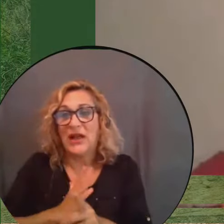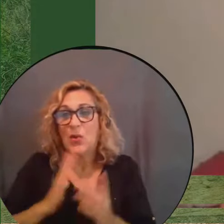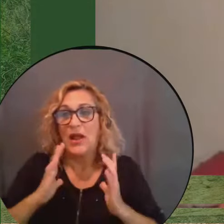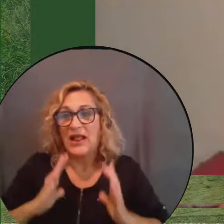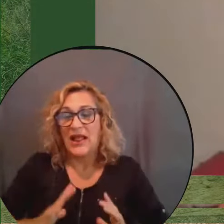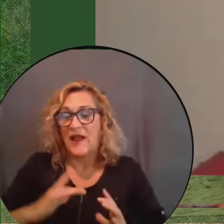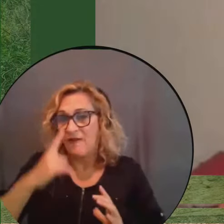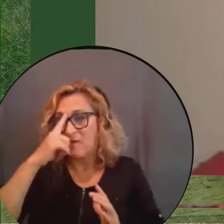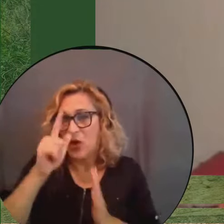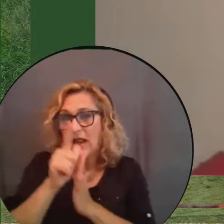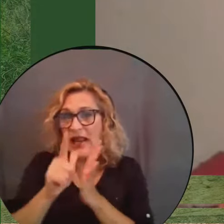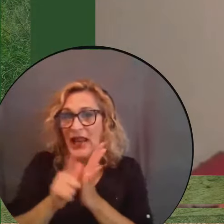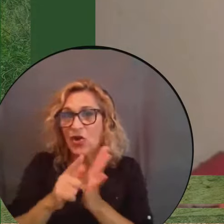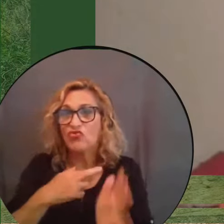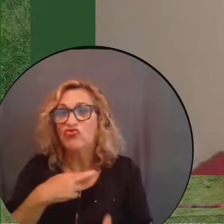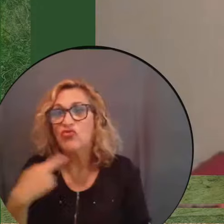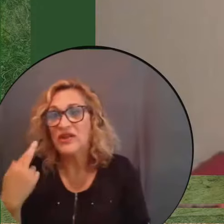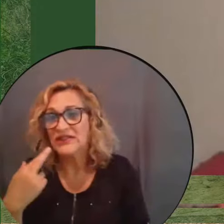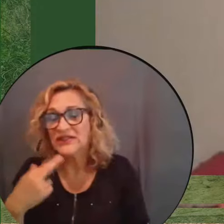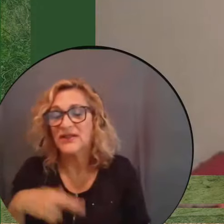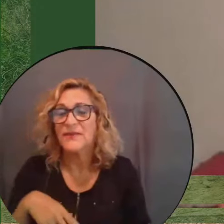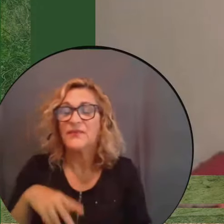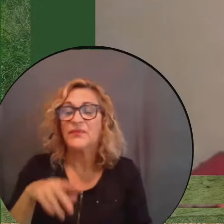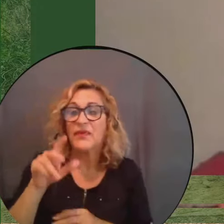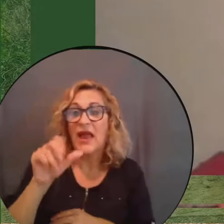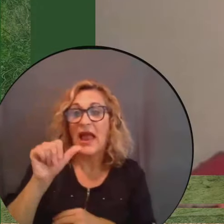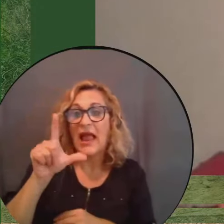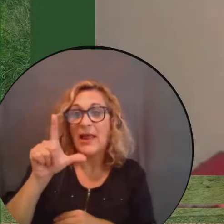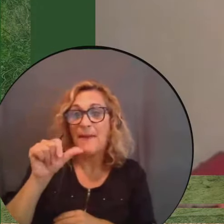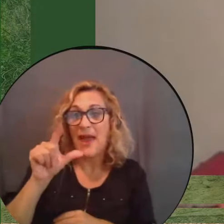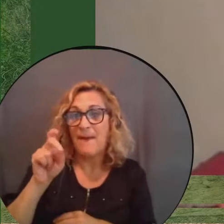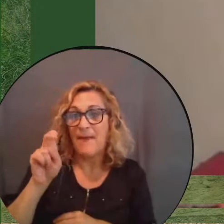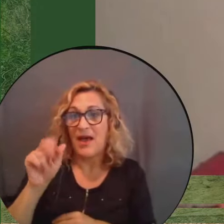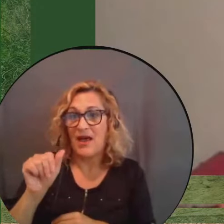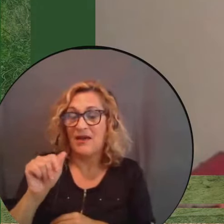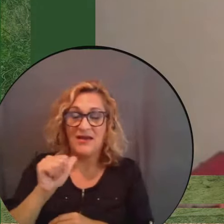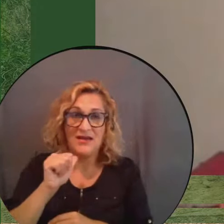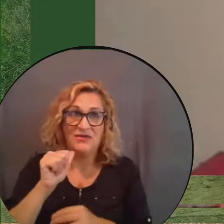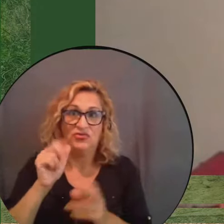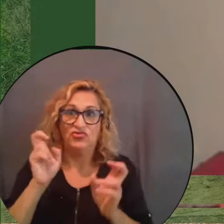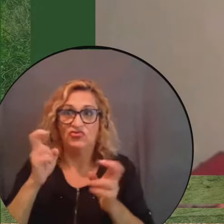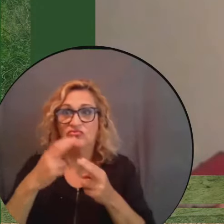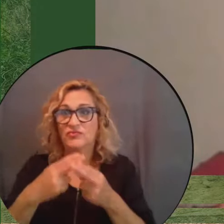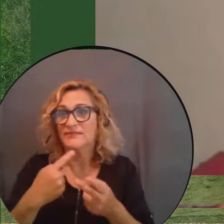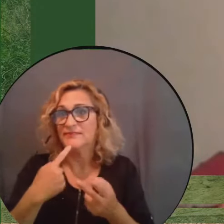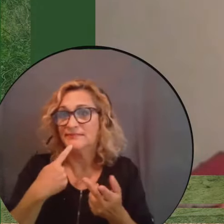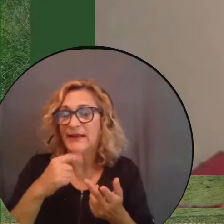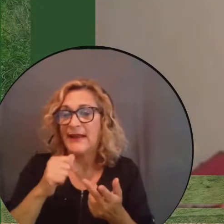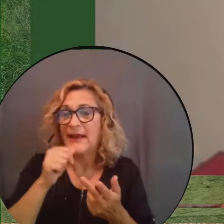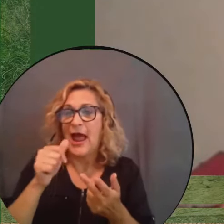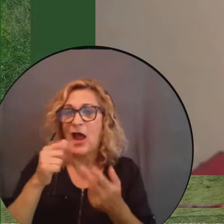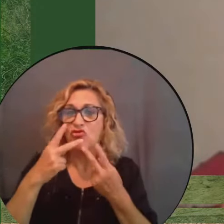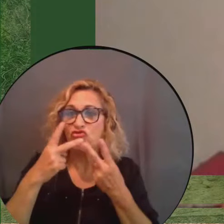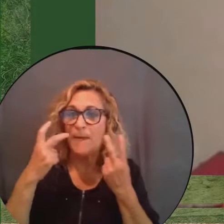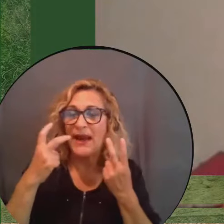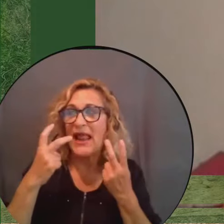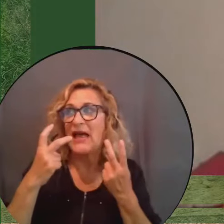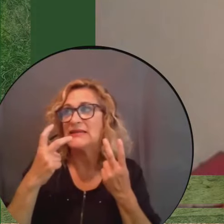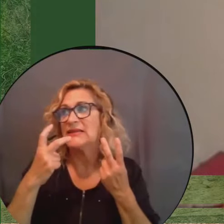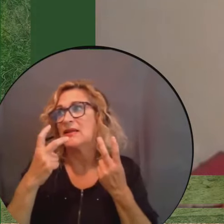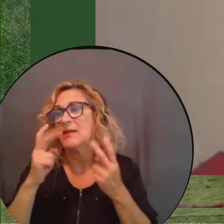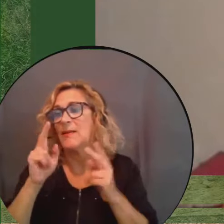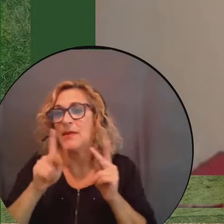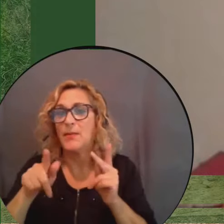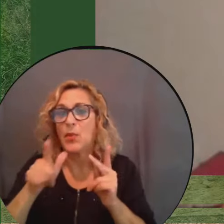has said that they weren't trying to criminalize people who have abortions. That's always the sanitizing factor for